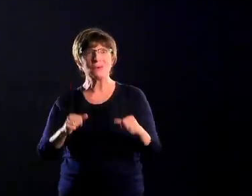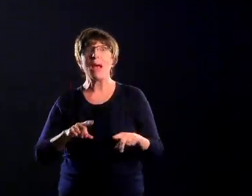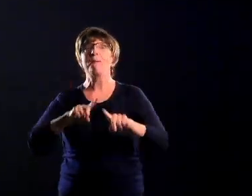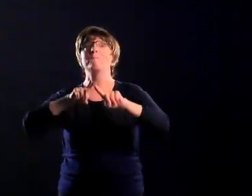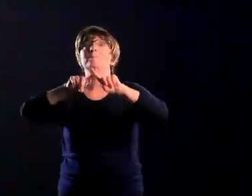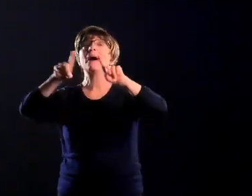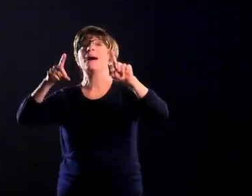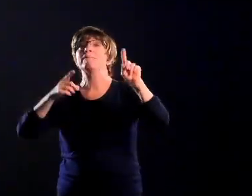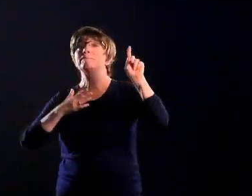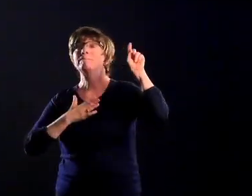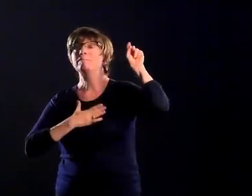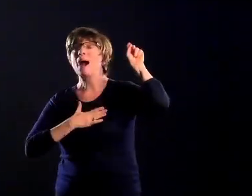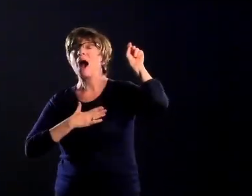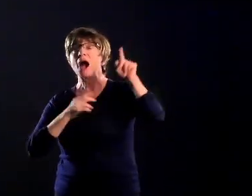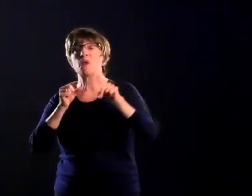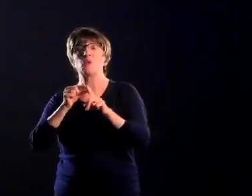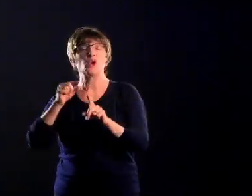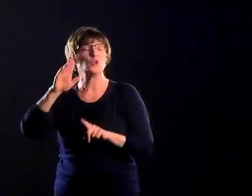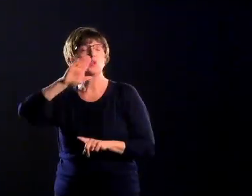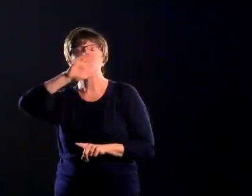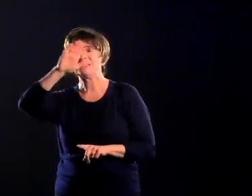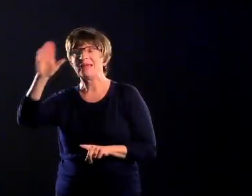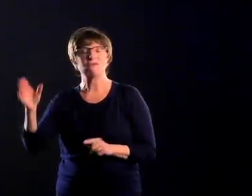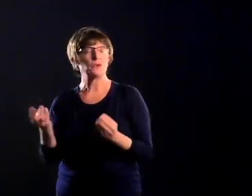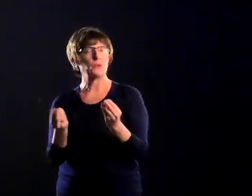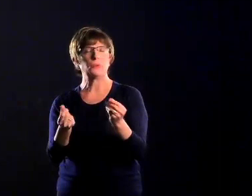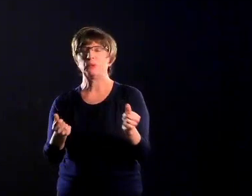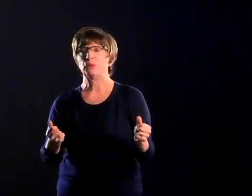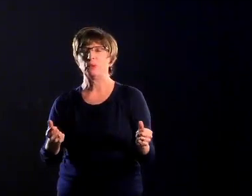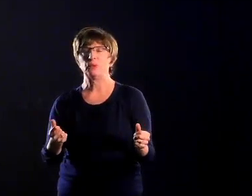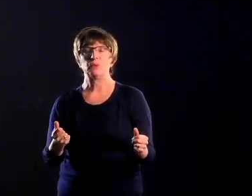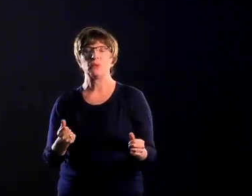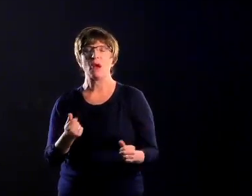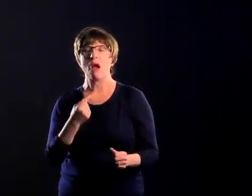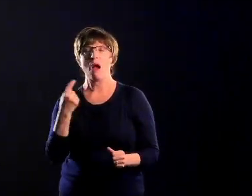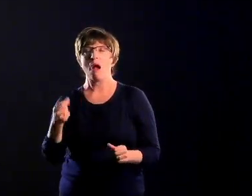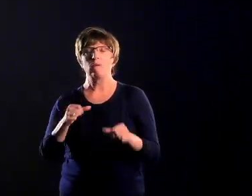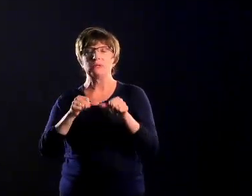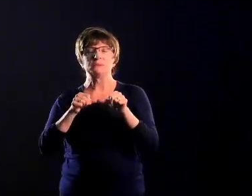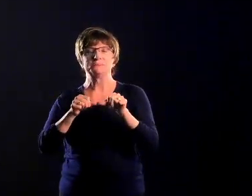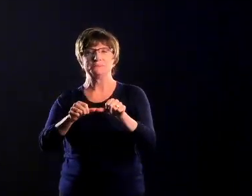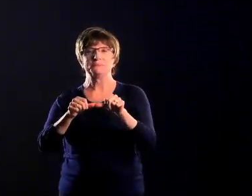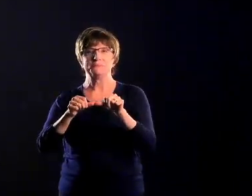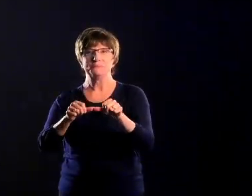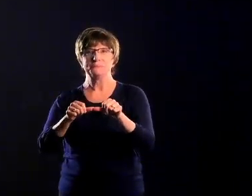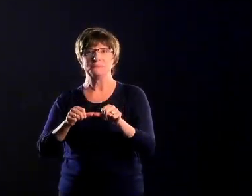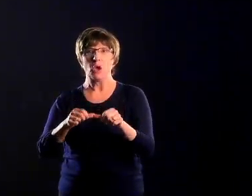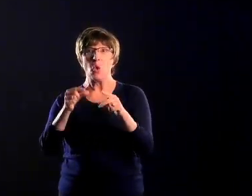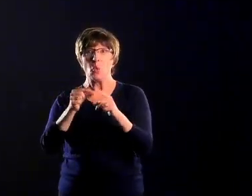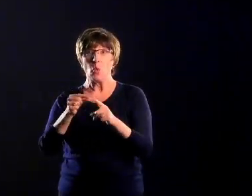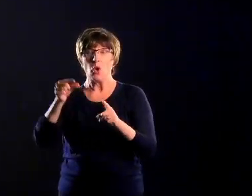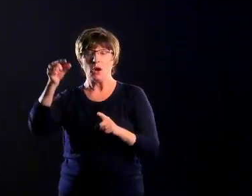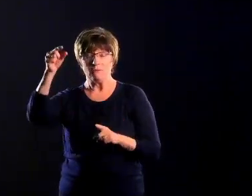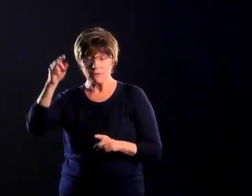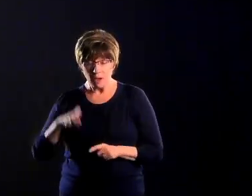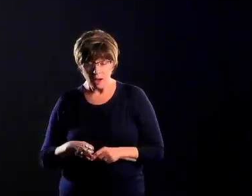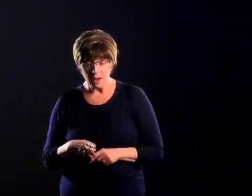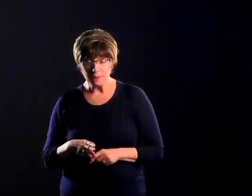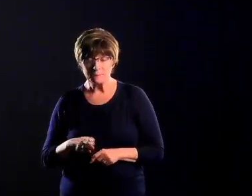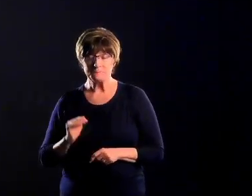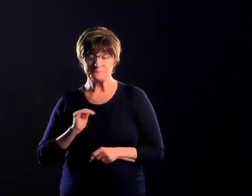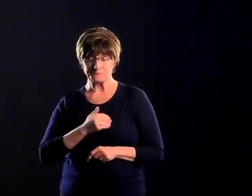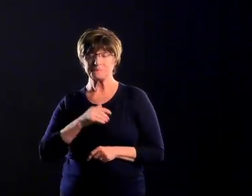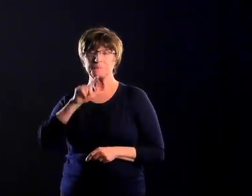my word will never pass away. The word of God, the words of our